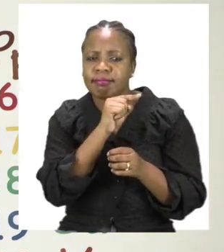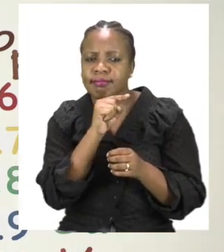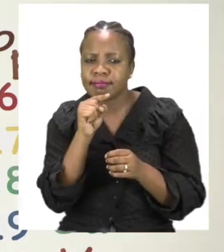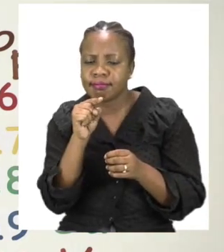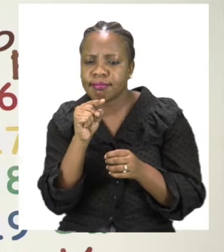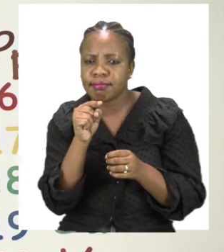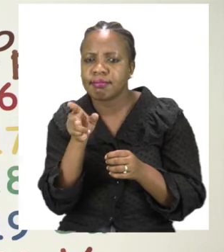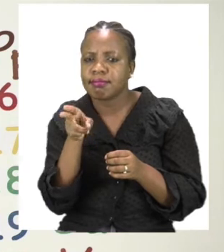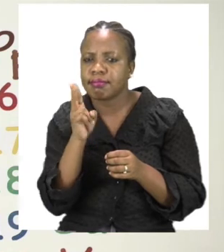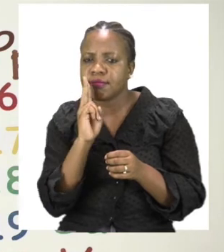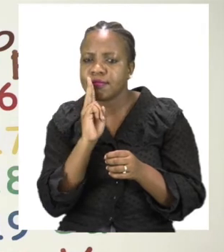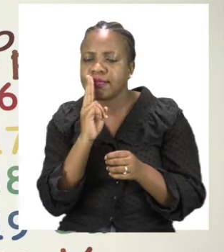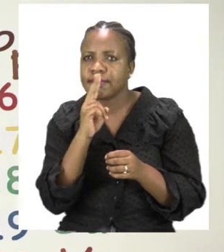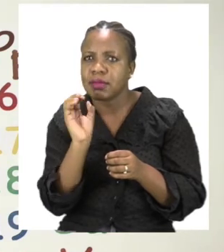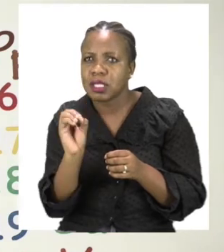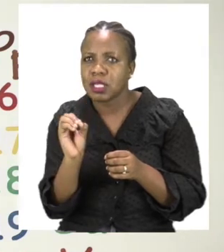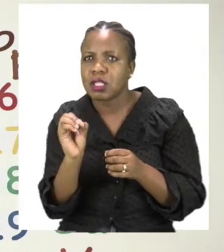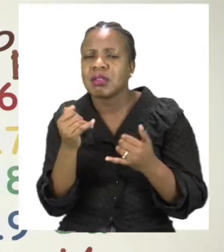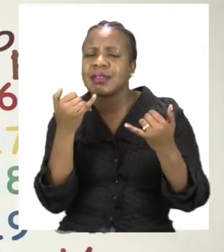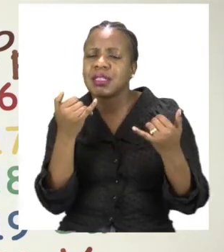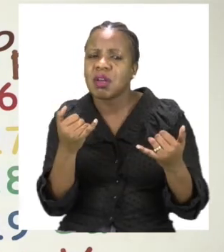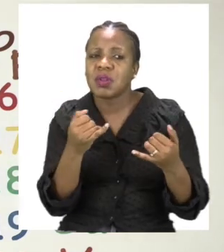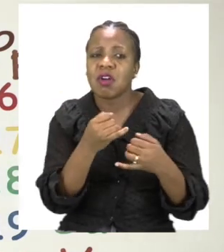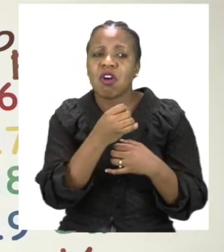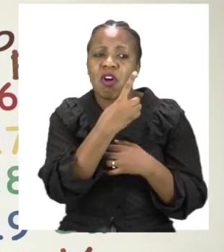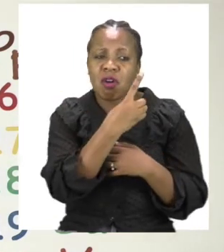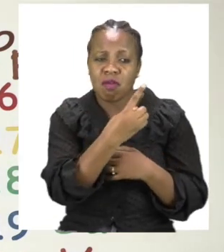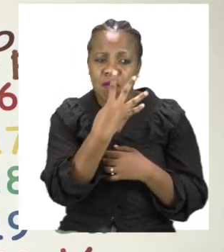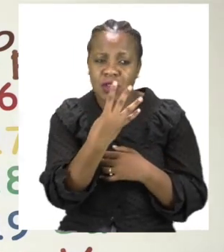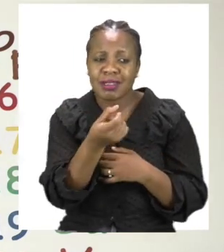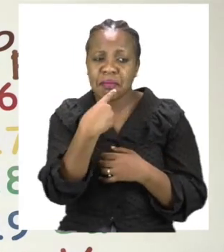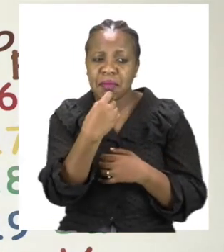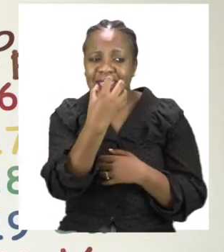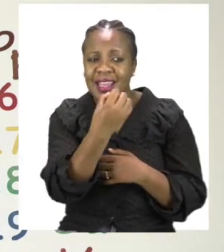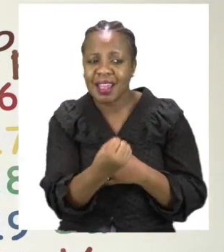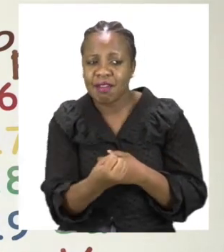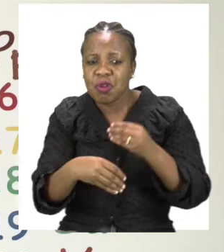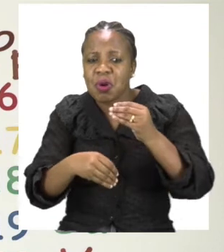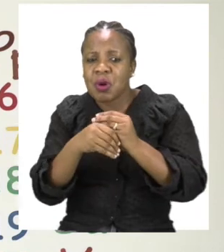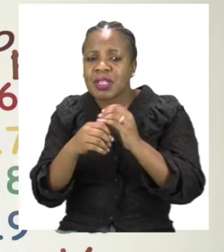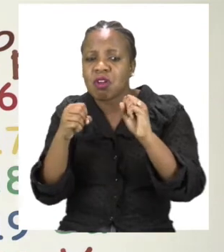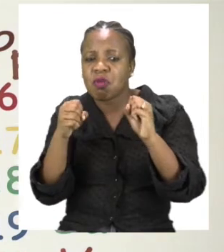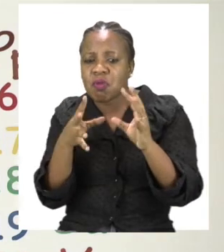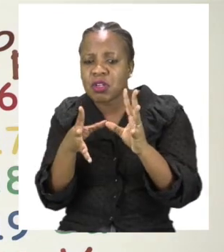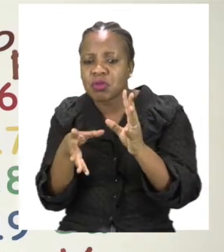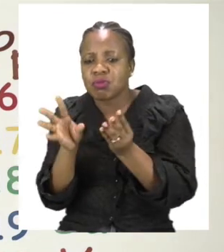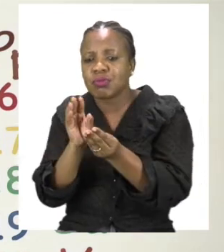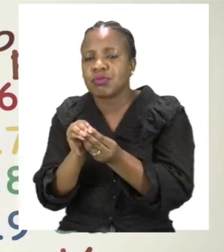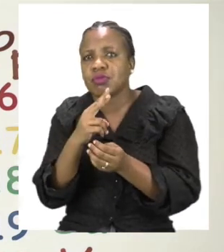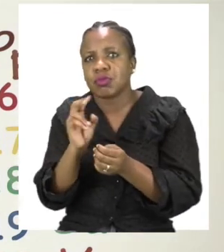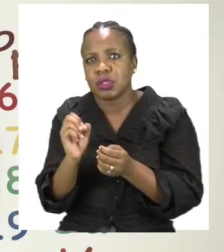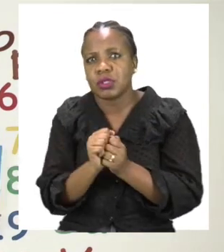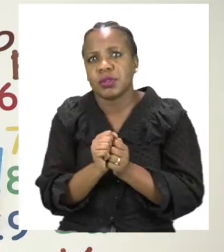to see how many more pills we need. Let's go. 1,